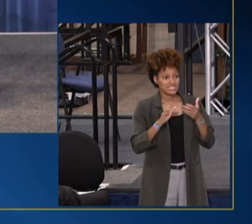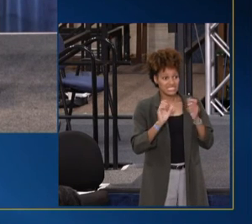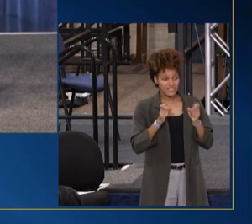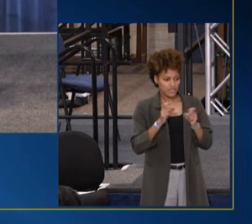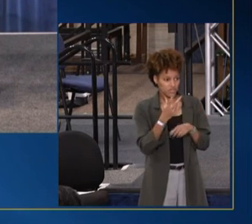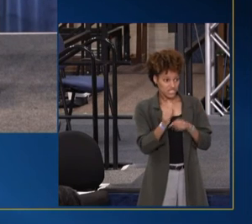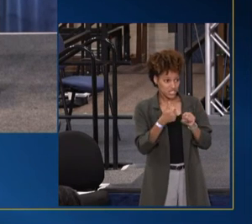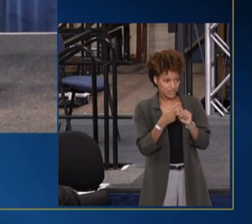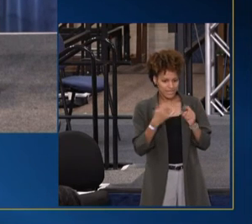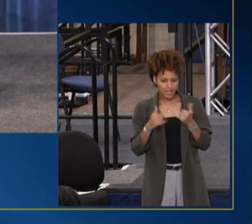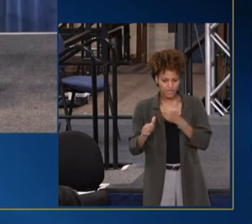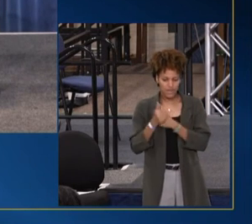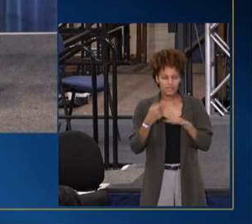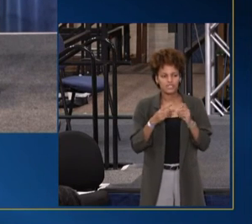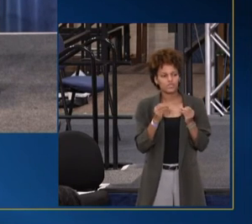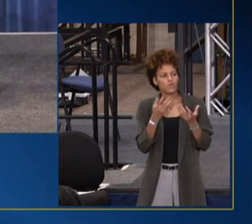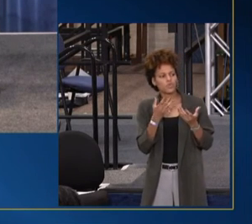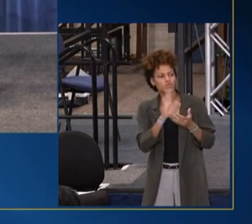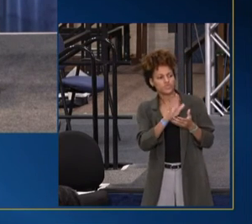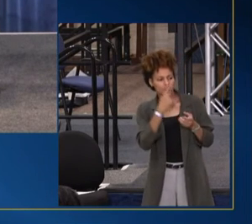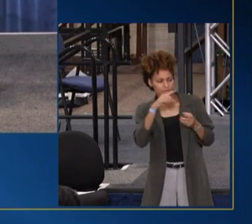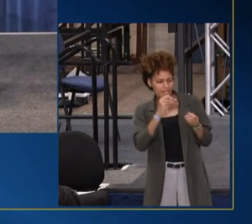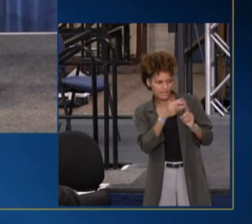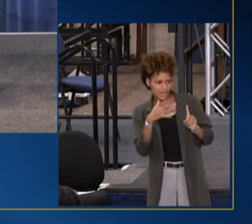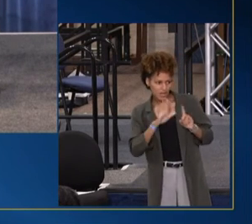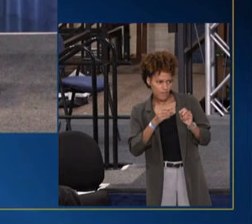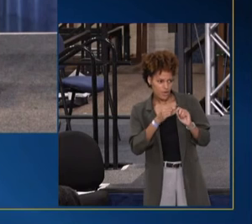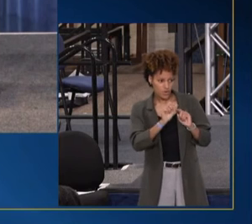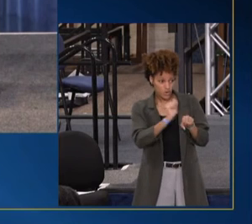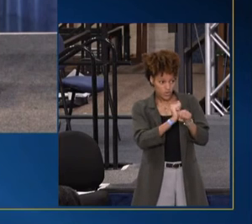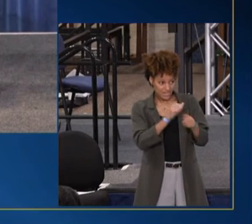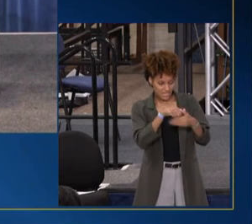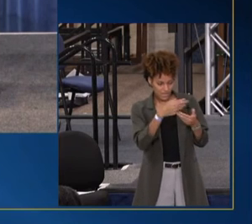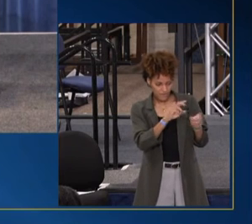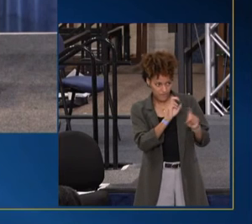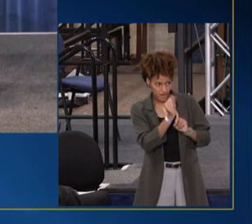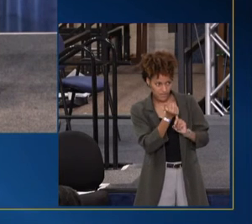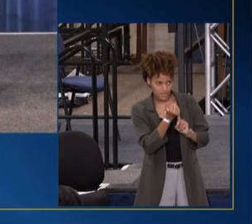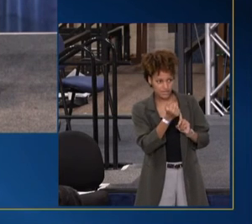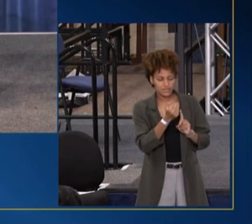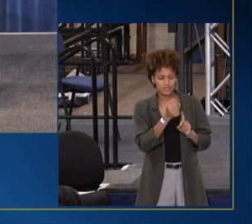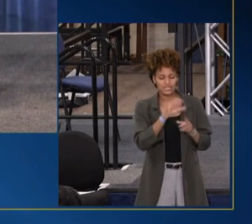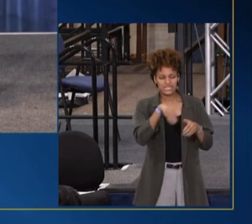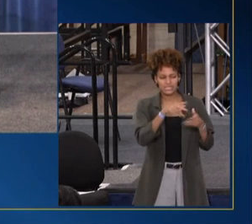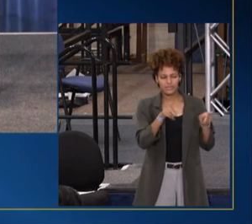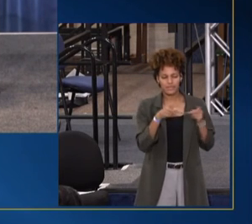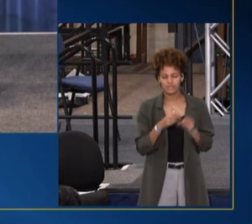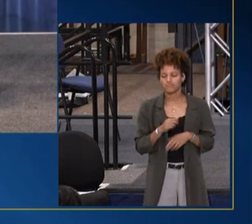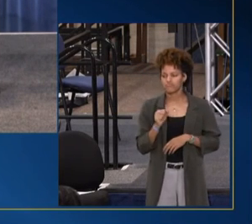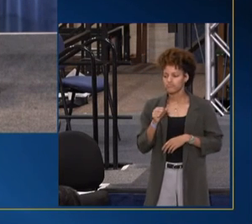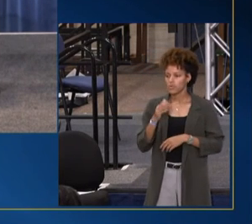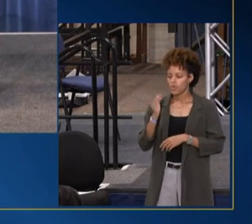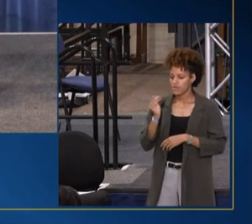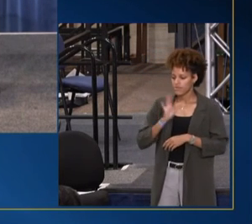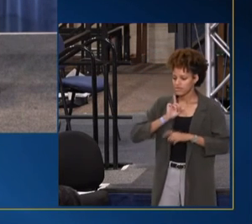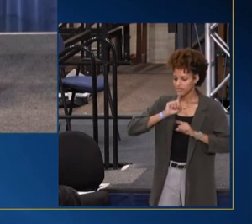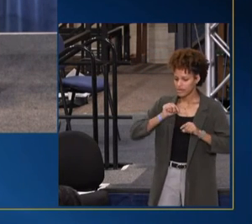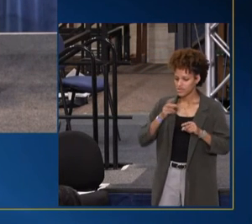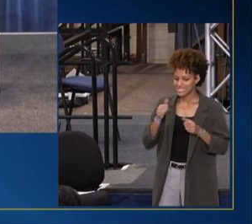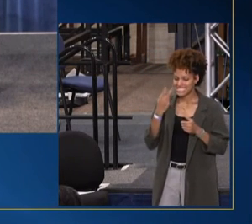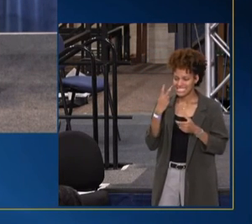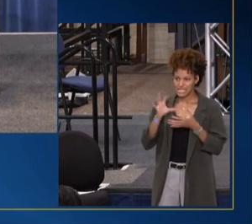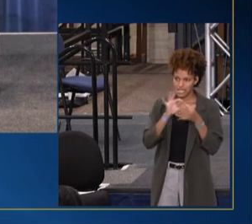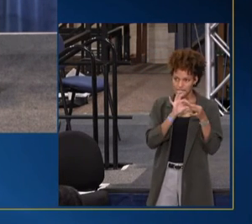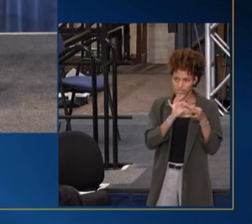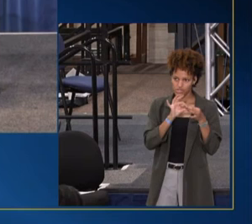the community and your work in the space? Yeah, thanks. And I think that this, my response, hopefully, you know, you can see the